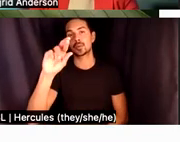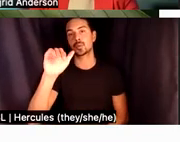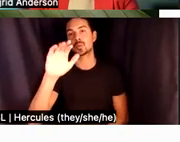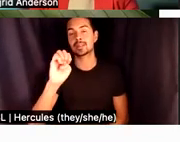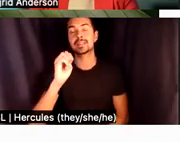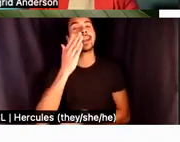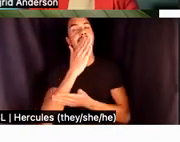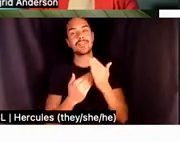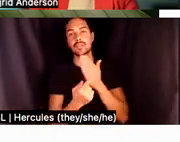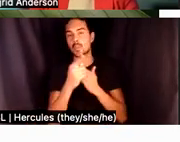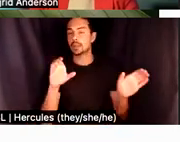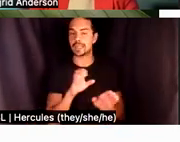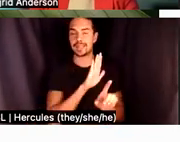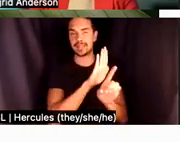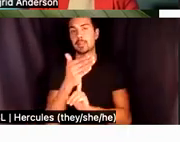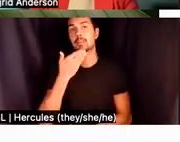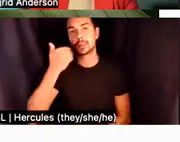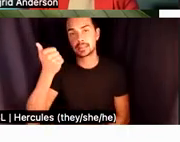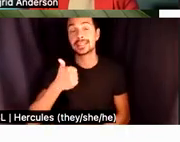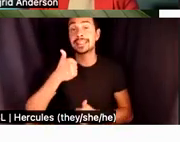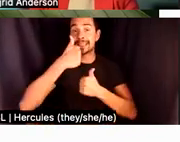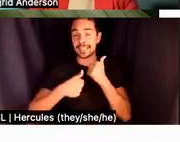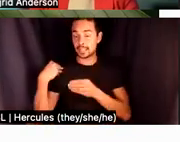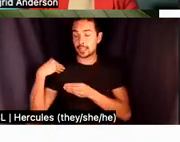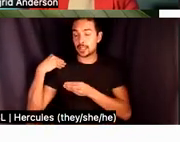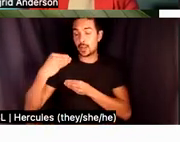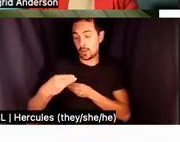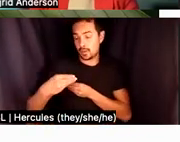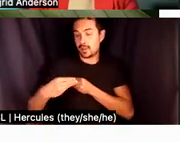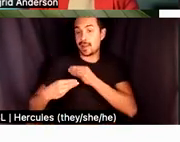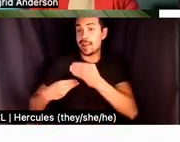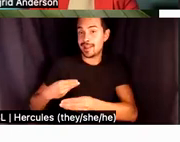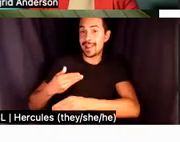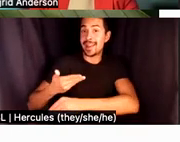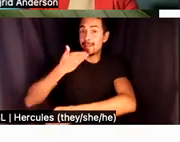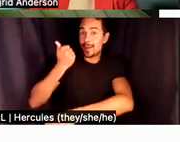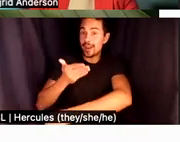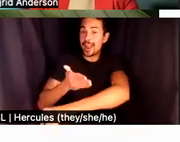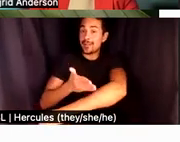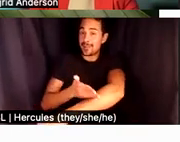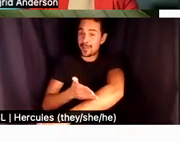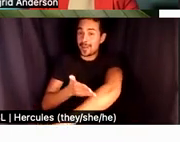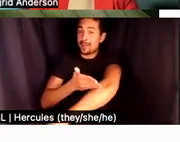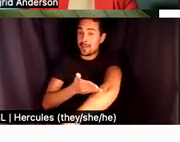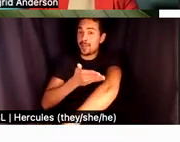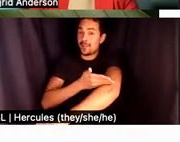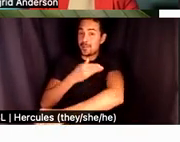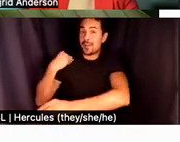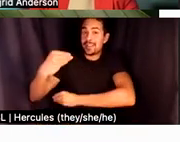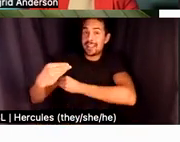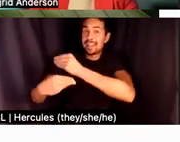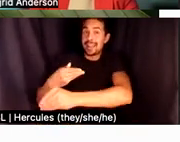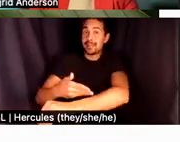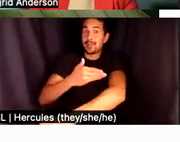best, and each generation it gets a little bit better and easier. And for this generation, we're kind of picking up